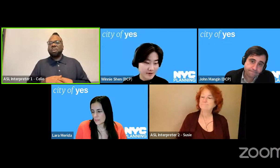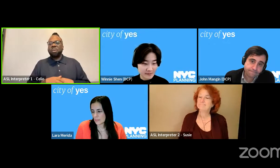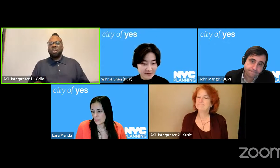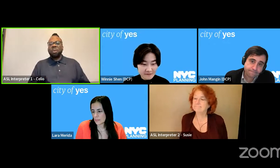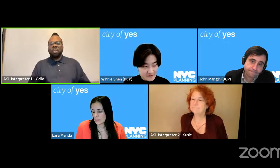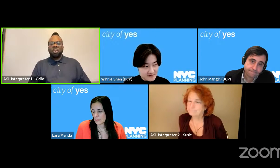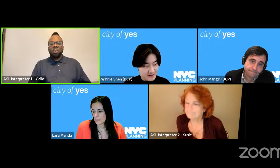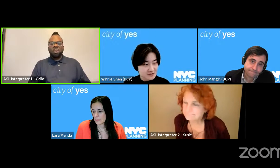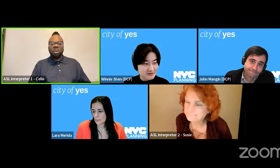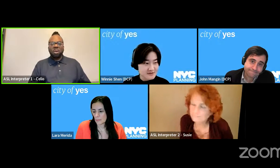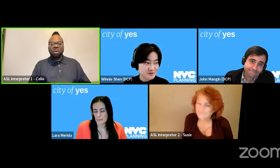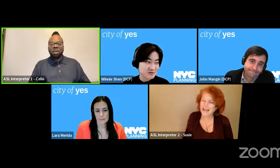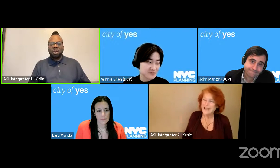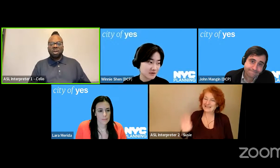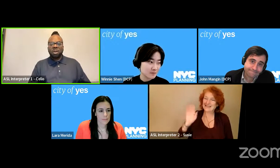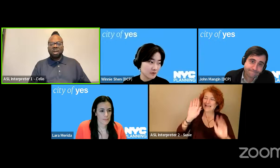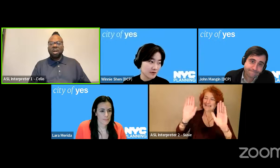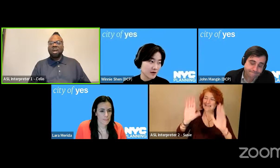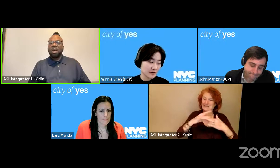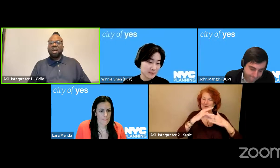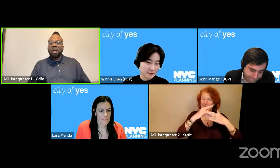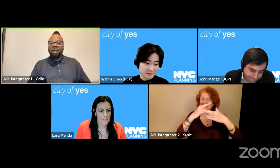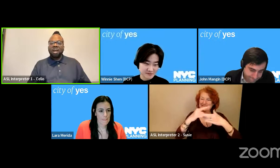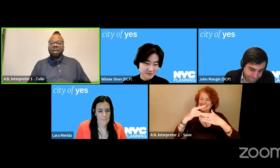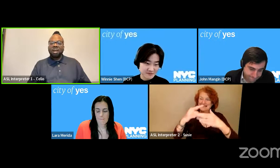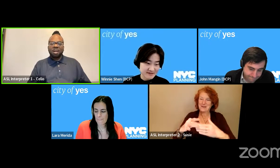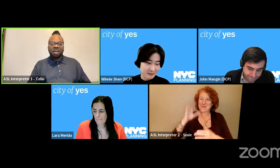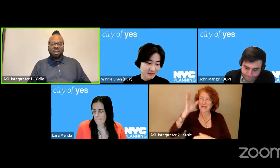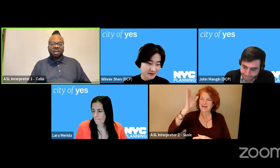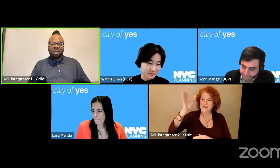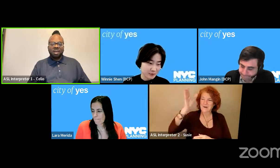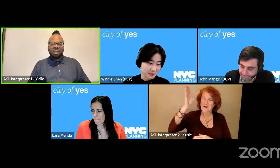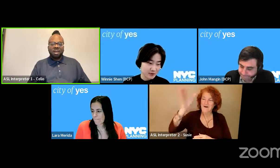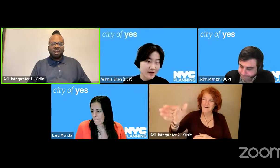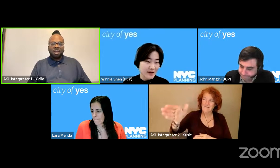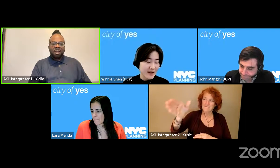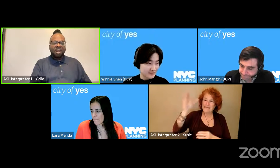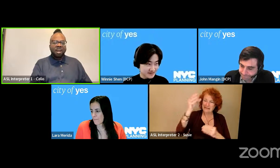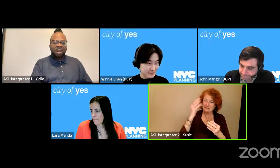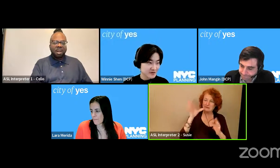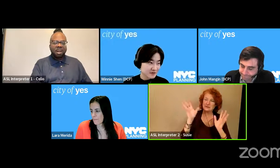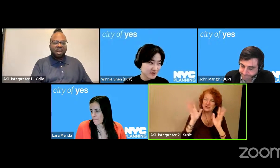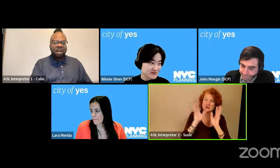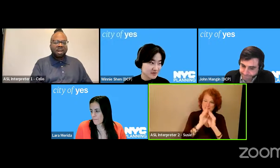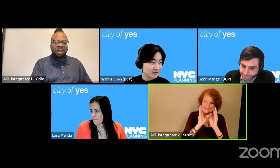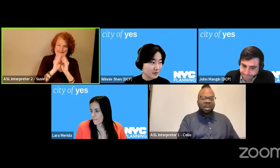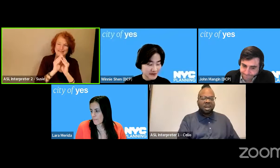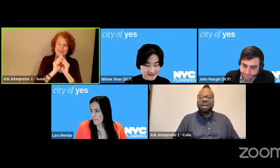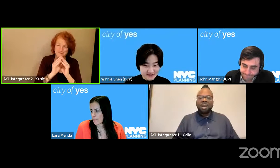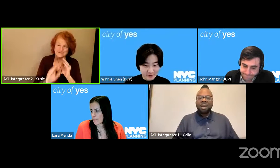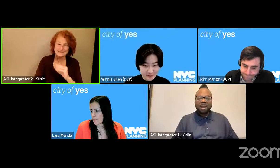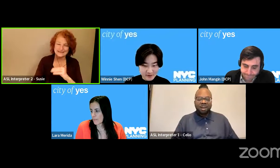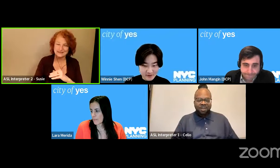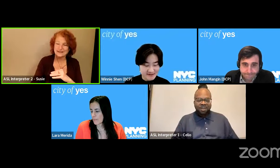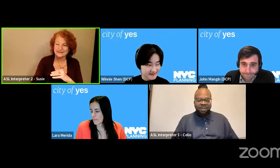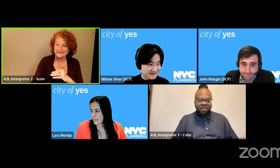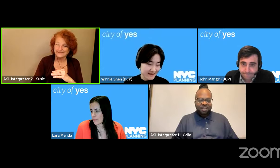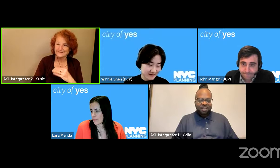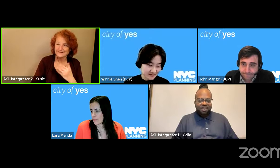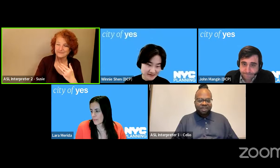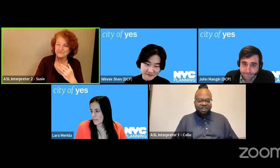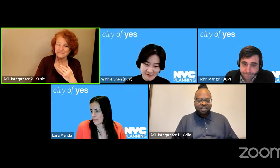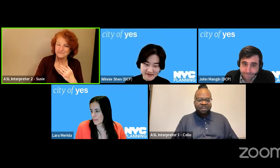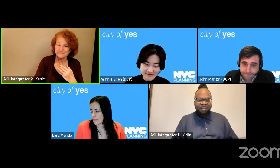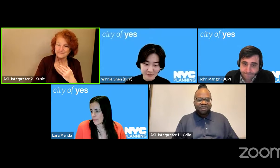our upcoming info sessions, which will speak more on our proposals that will enable more housing opportunities in our low density neighborhoods, like